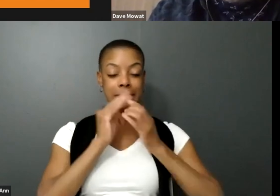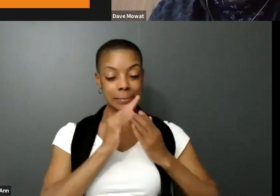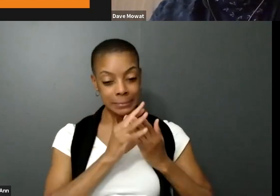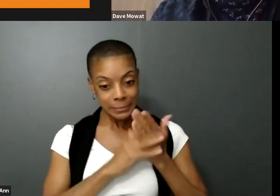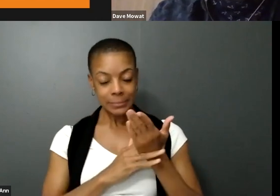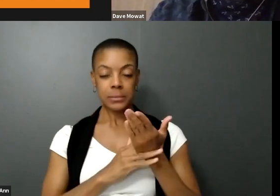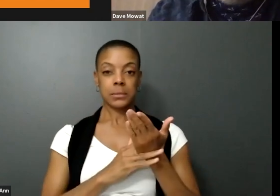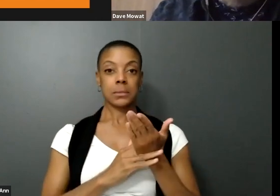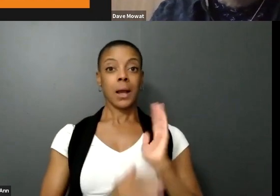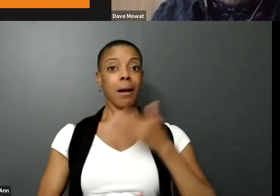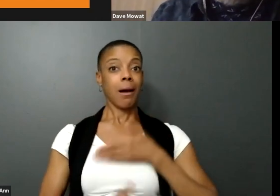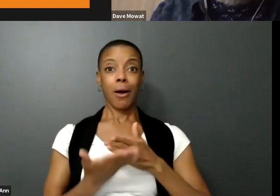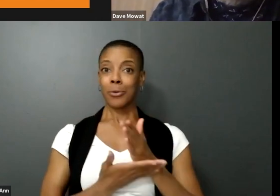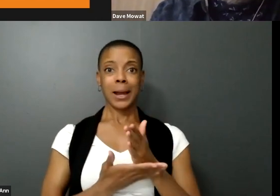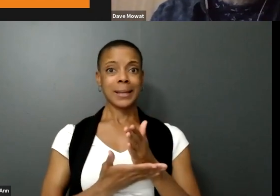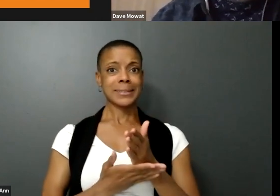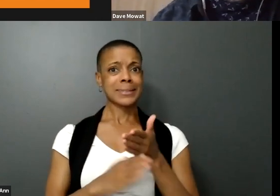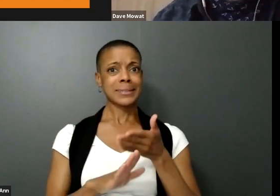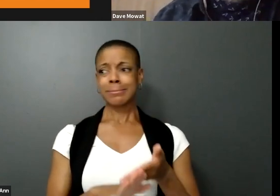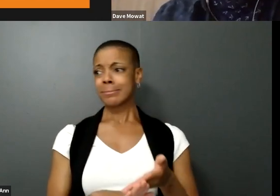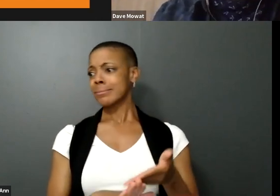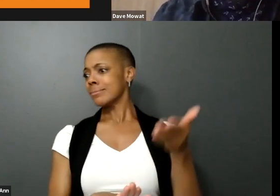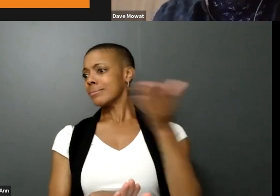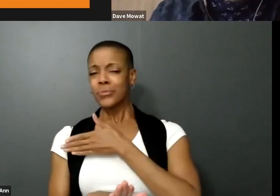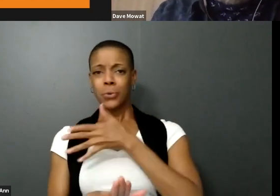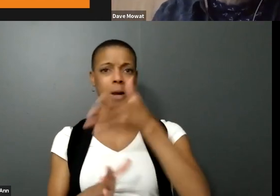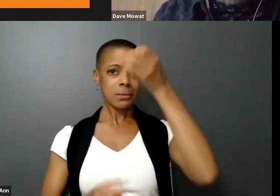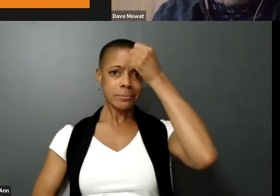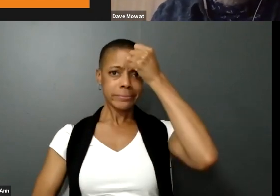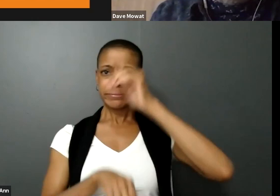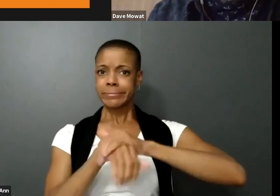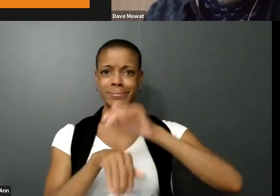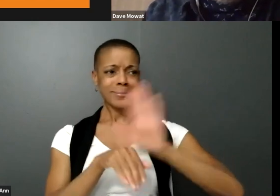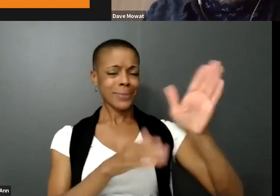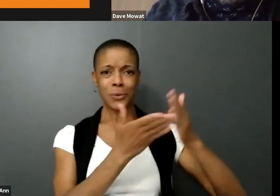our rights predate the Crown's rights, in my view. Our rights predate